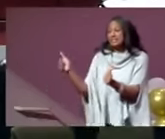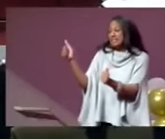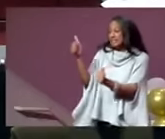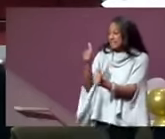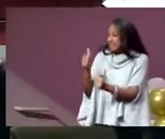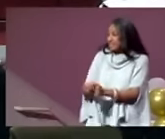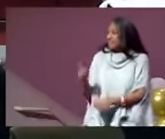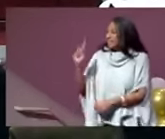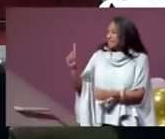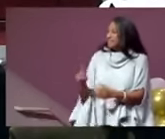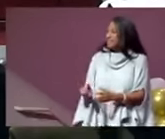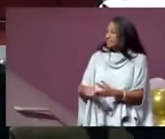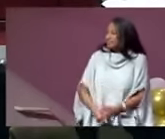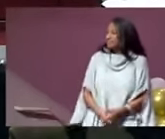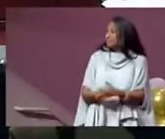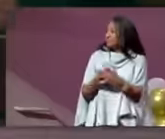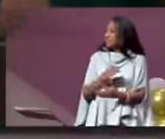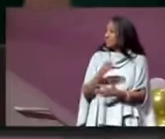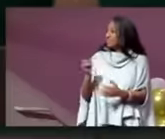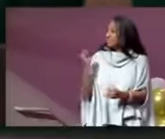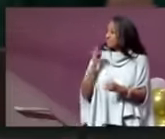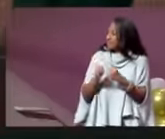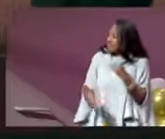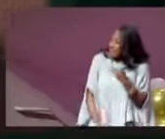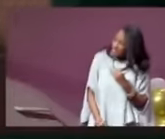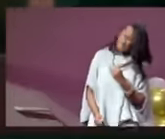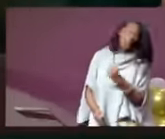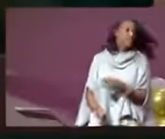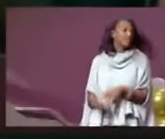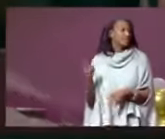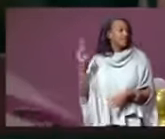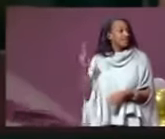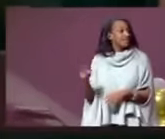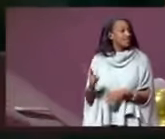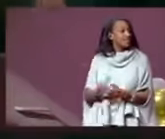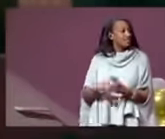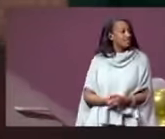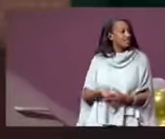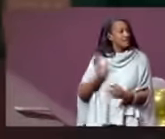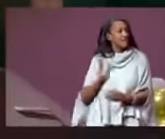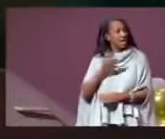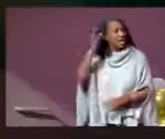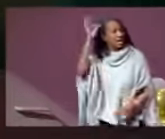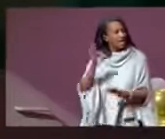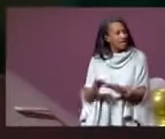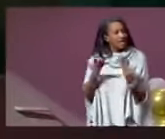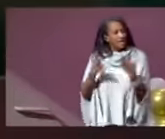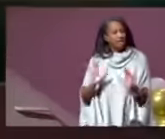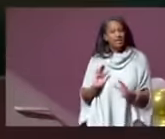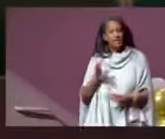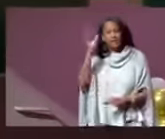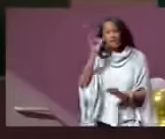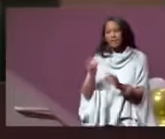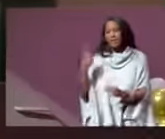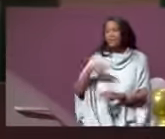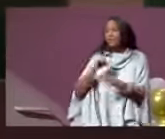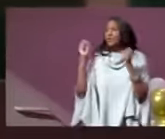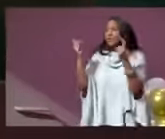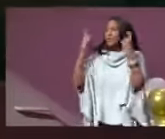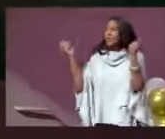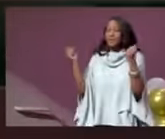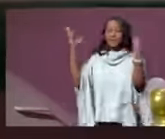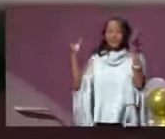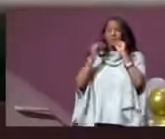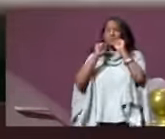Alpha and the Omega, to the author and the finisher of our faith, we sing hallelujah. We bless